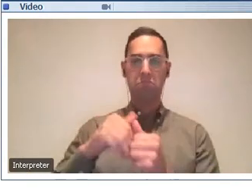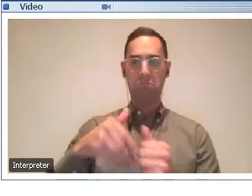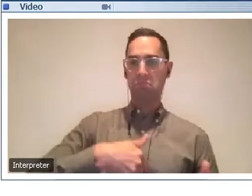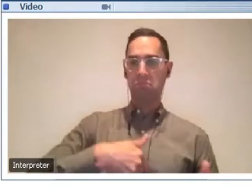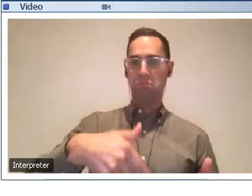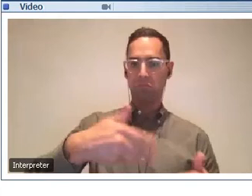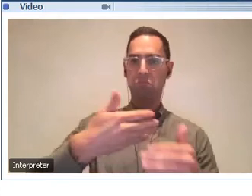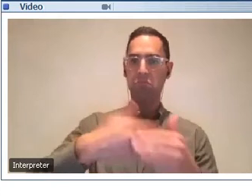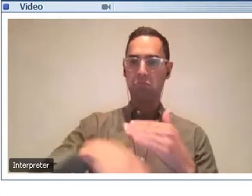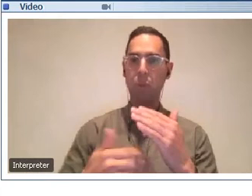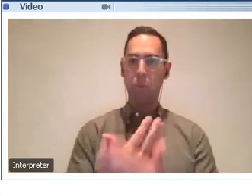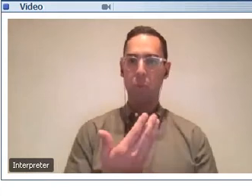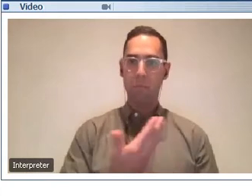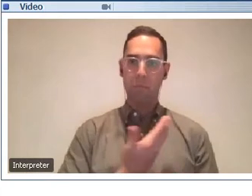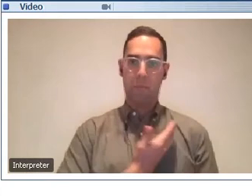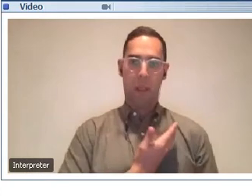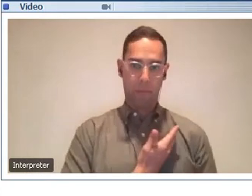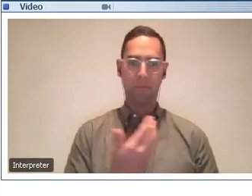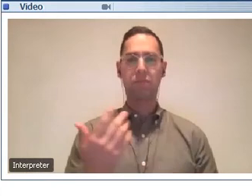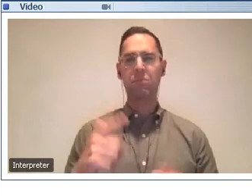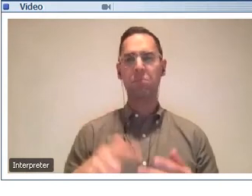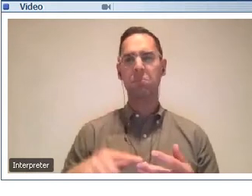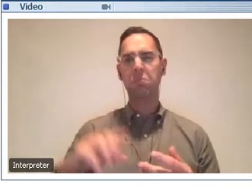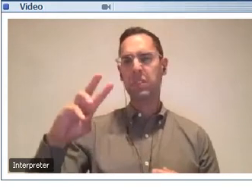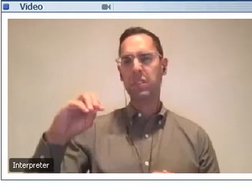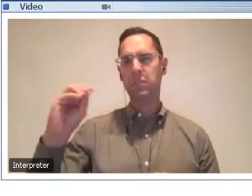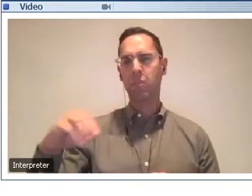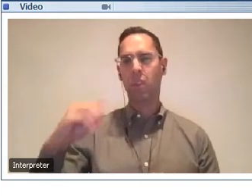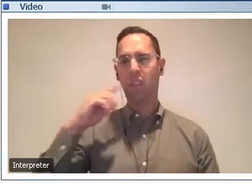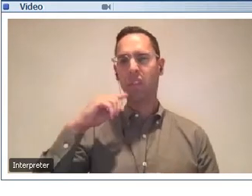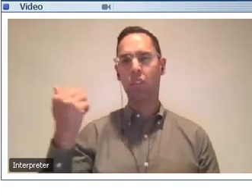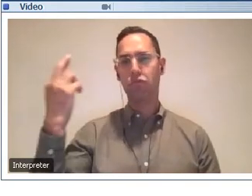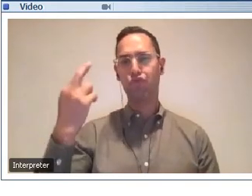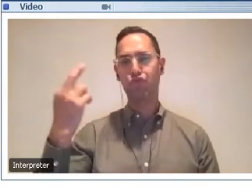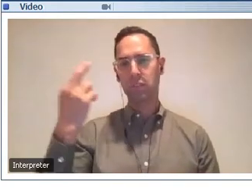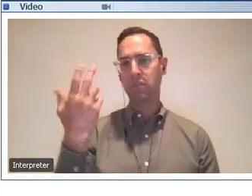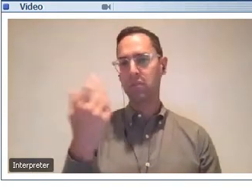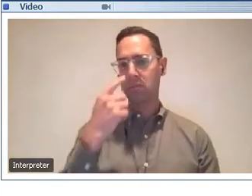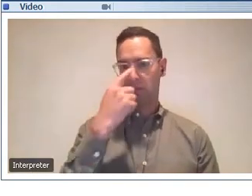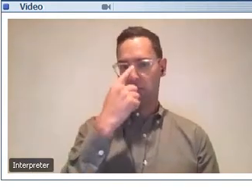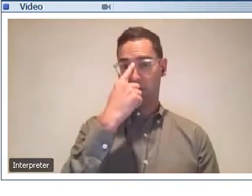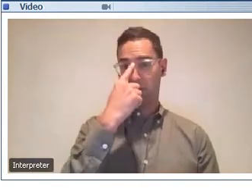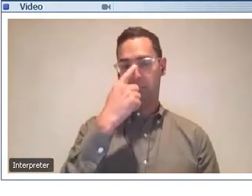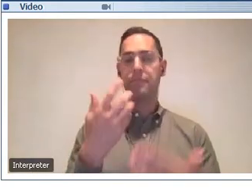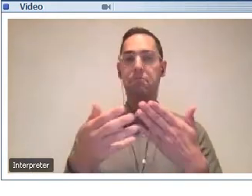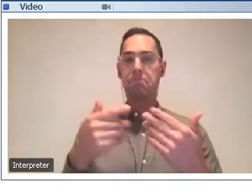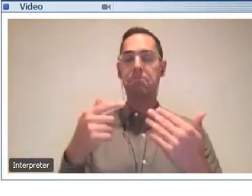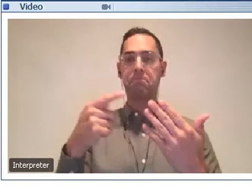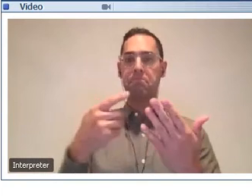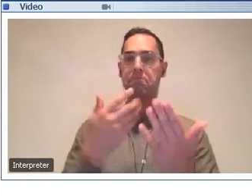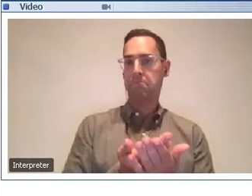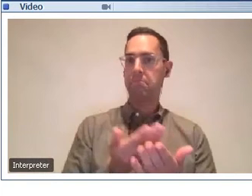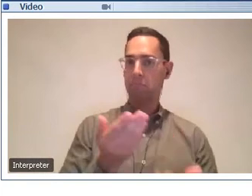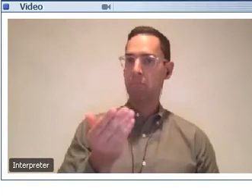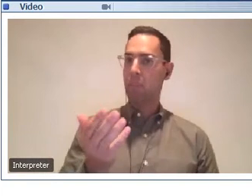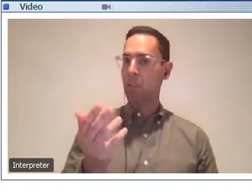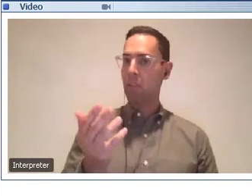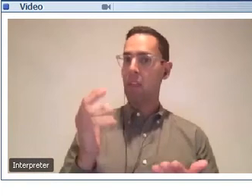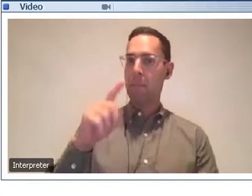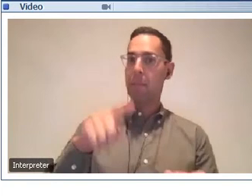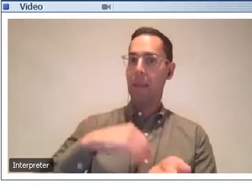shows that access to paid family and medical leave can help workers balance their personal care needs while working and providing support to a family